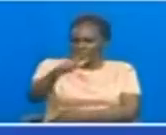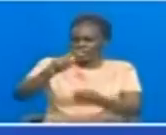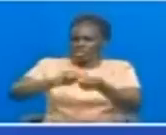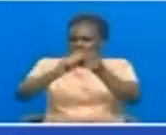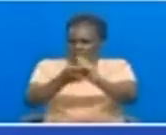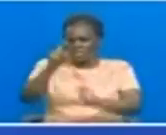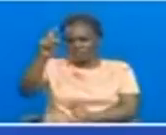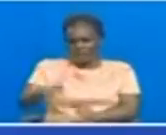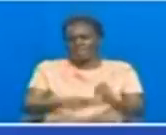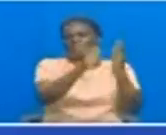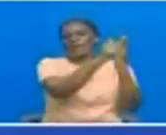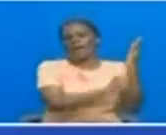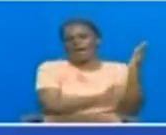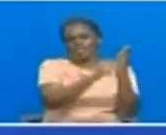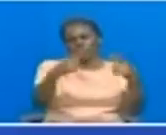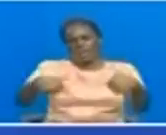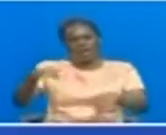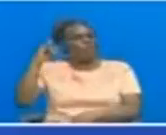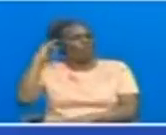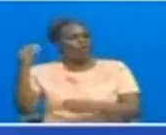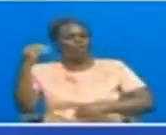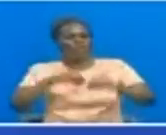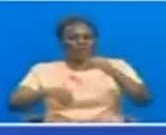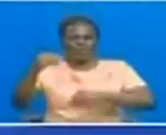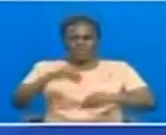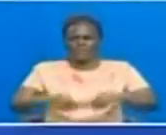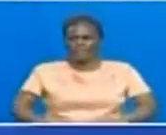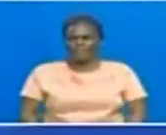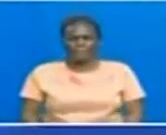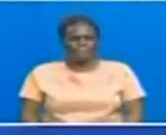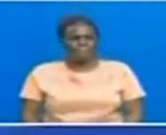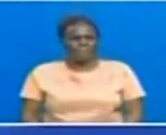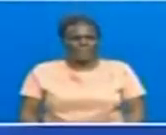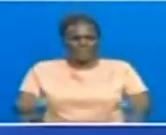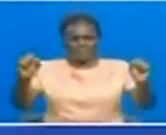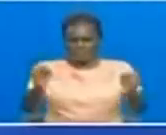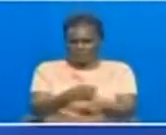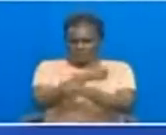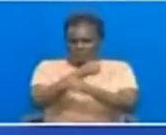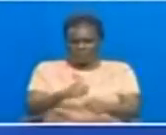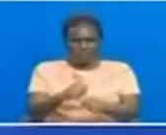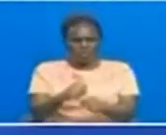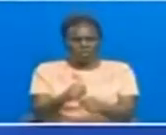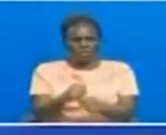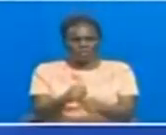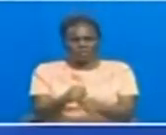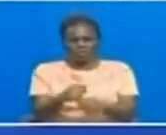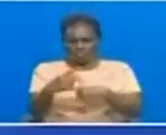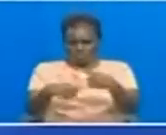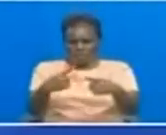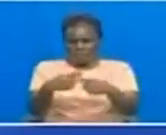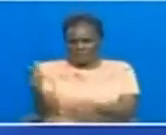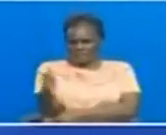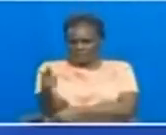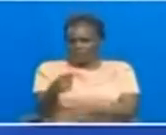the Elections mm-hmm, Act mm-hmm. to be able to allow for all right. electronic voting. Okay. Yes. We cannot go through the phone, but I want us to, if the camera